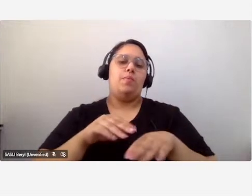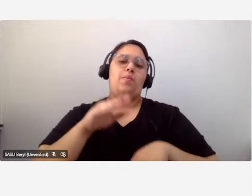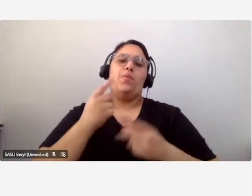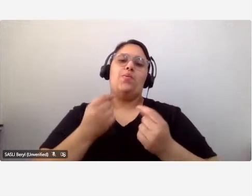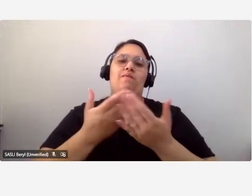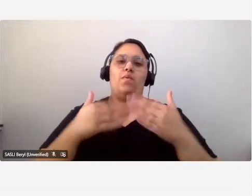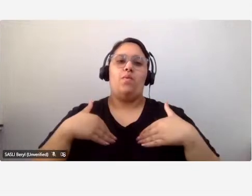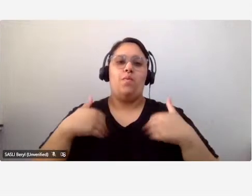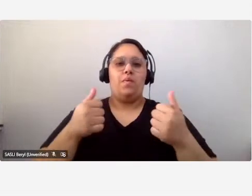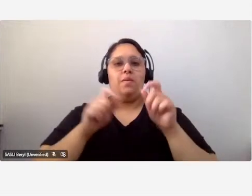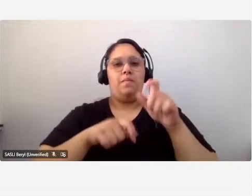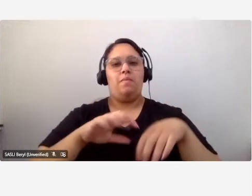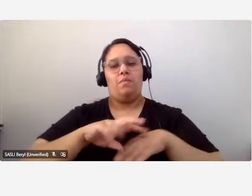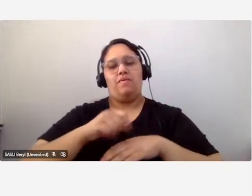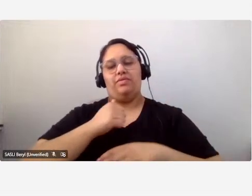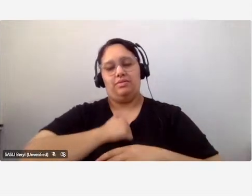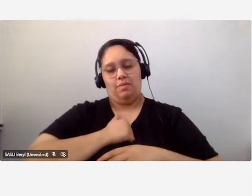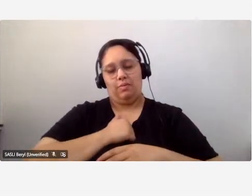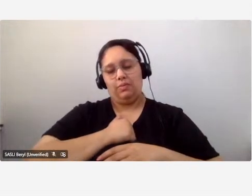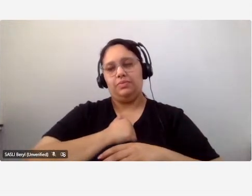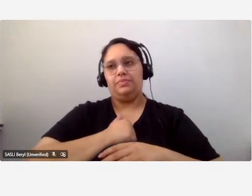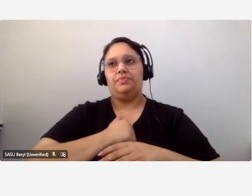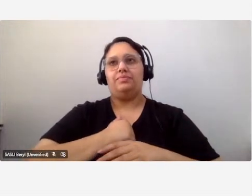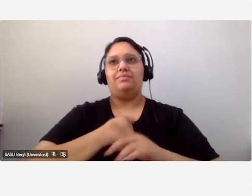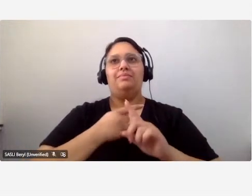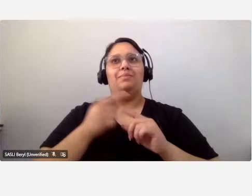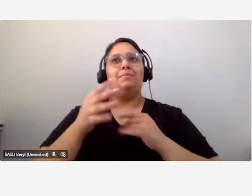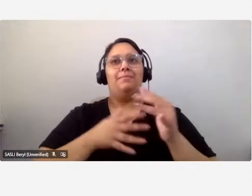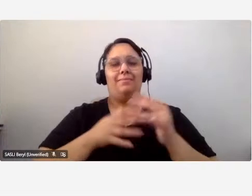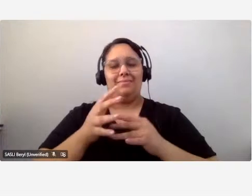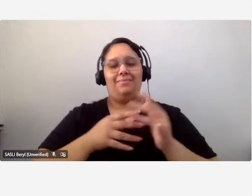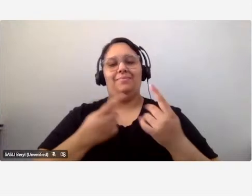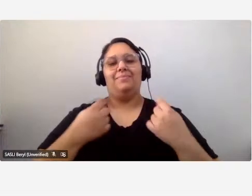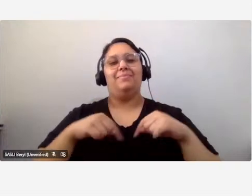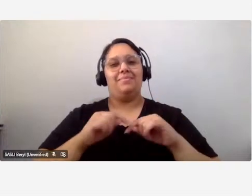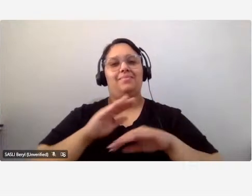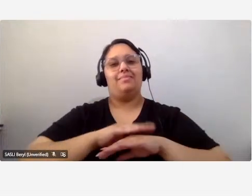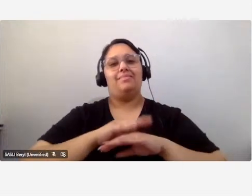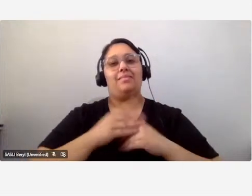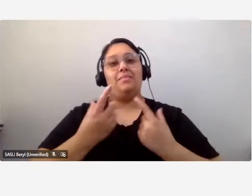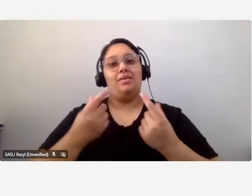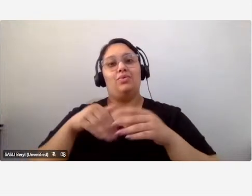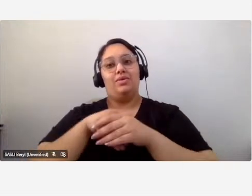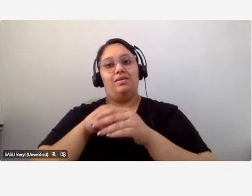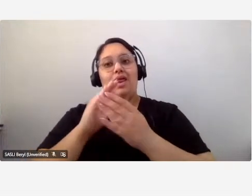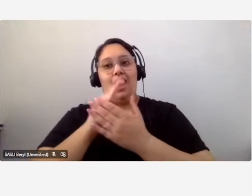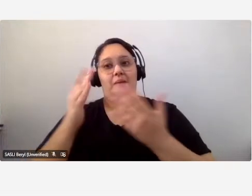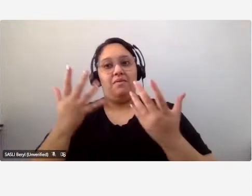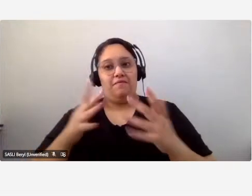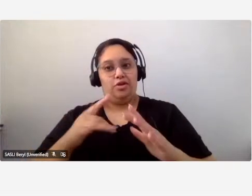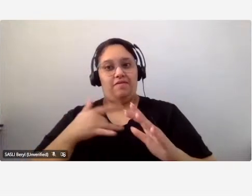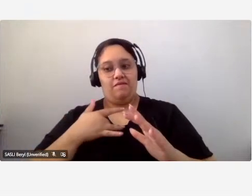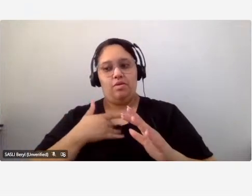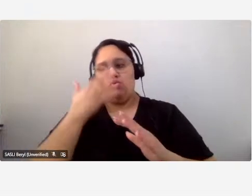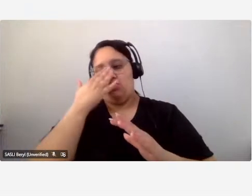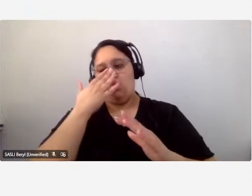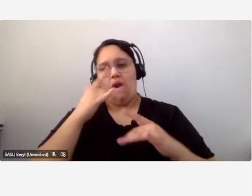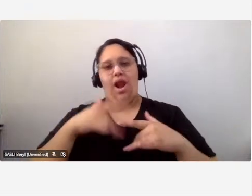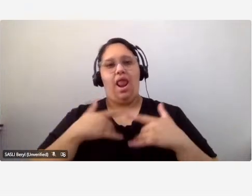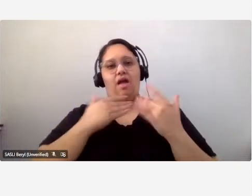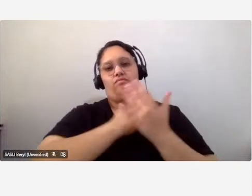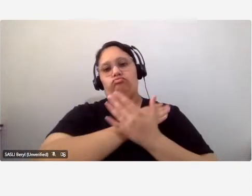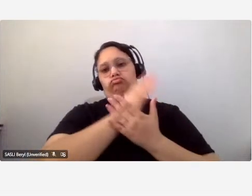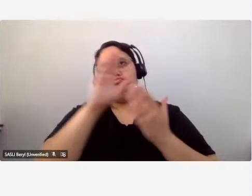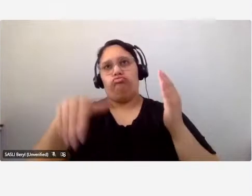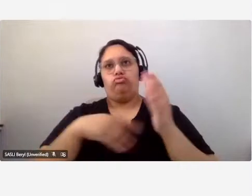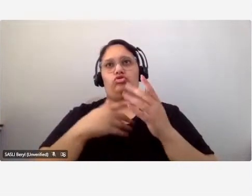well-being of people of our province. Any of us here have spent time in our libraries will know that the entire life course of a child